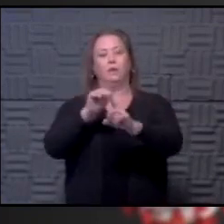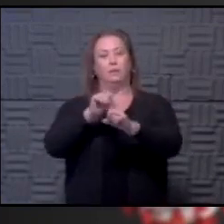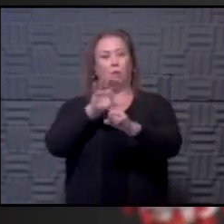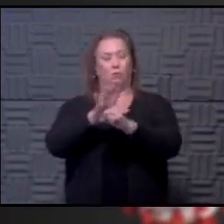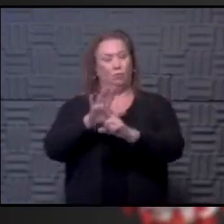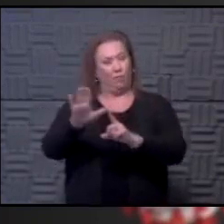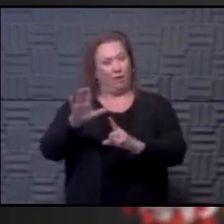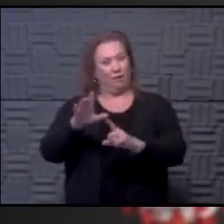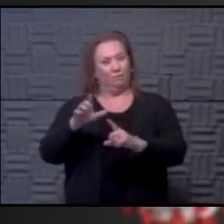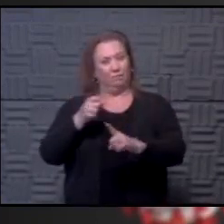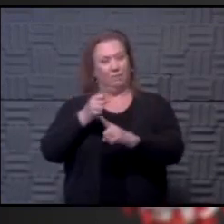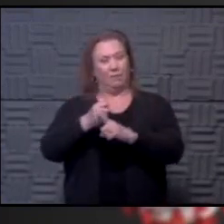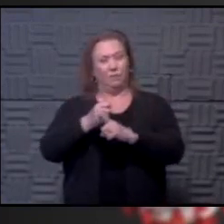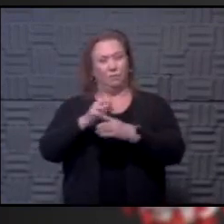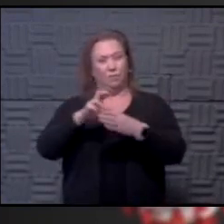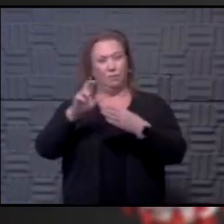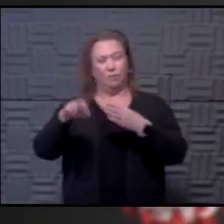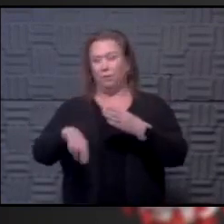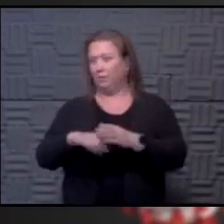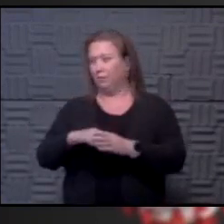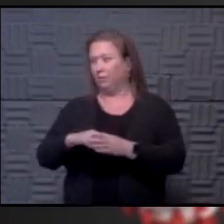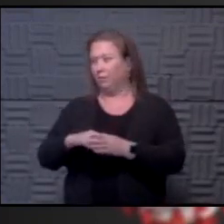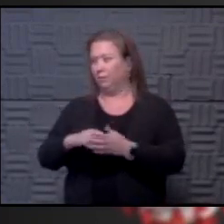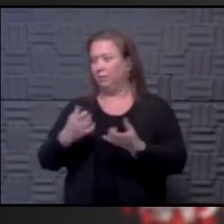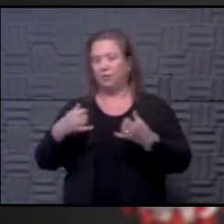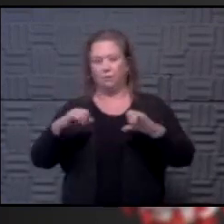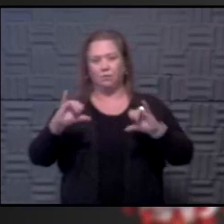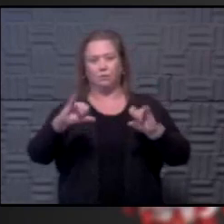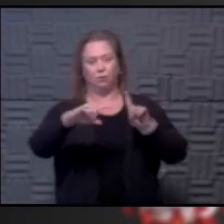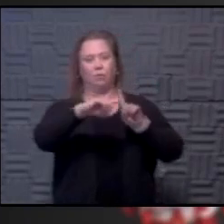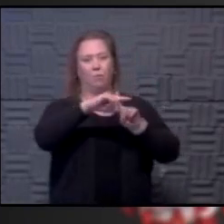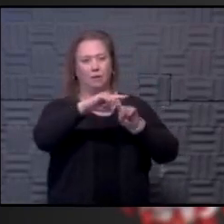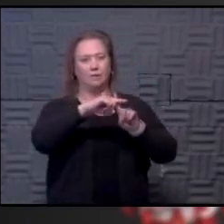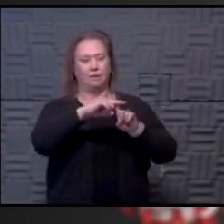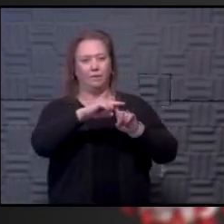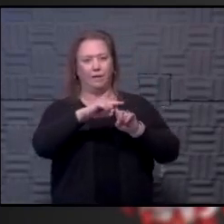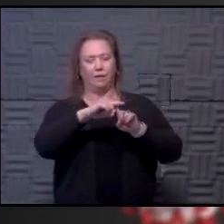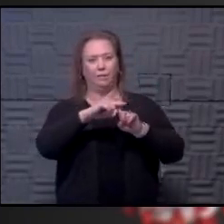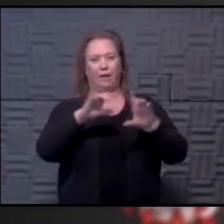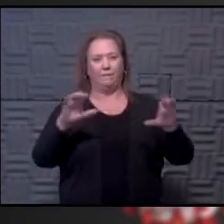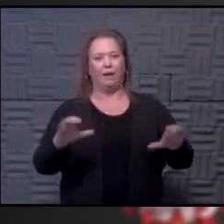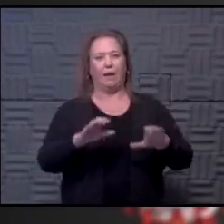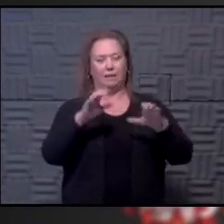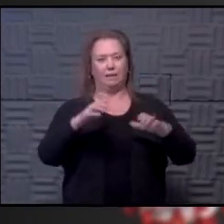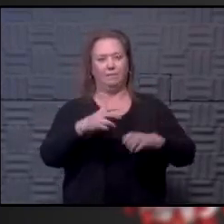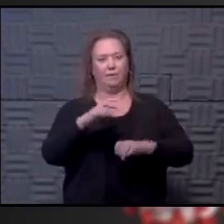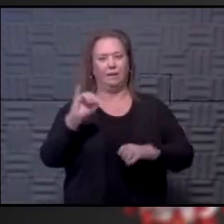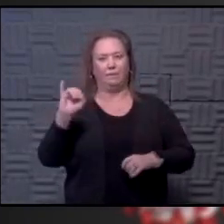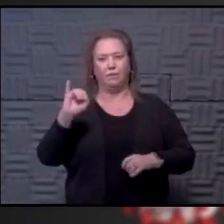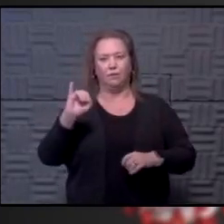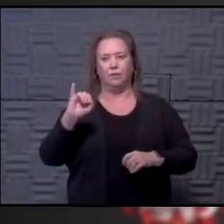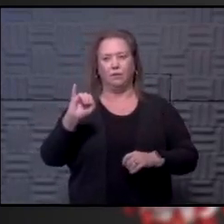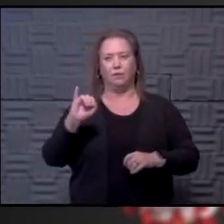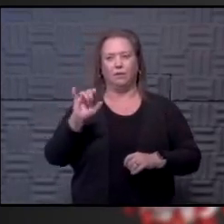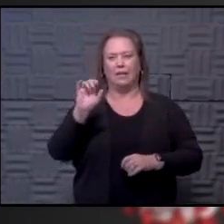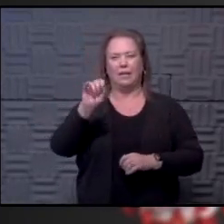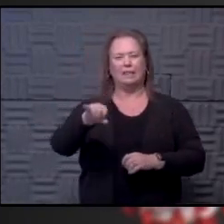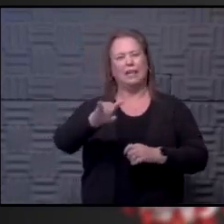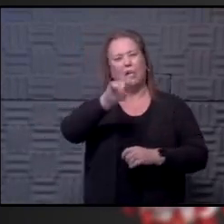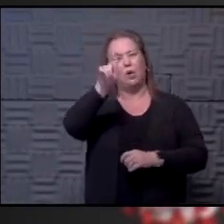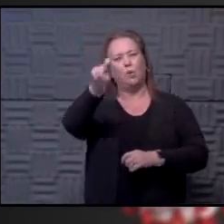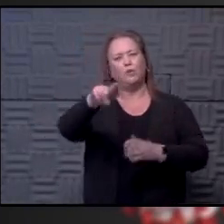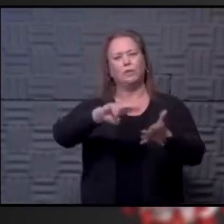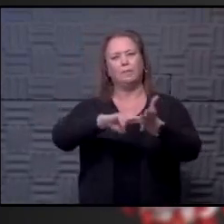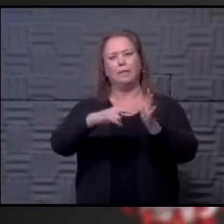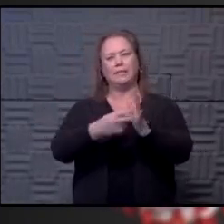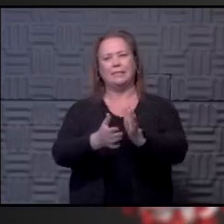exposure? Amanda? They will still show positive if they have Yeah. active infection. Yeah. Yeah, I think we have to tease out exactly what that question